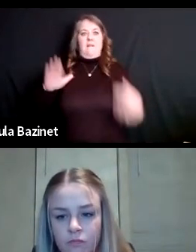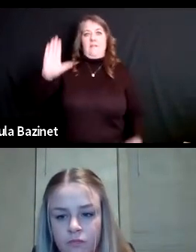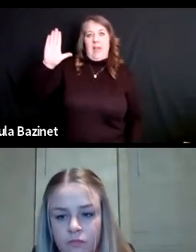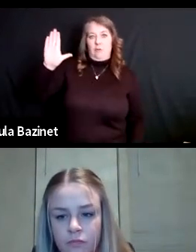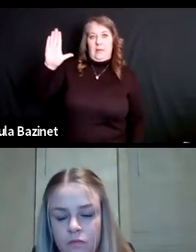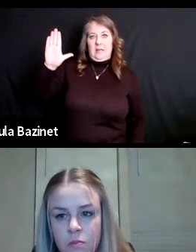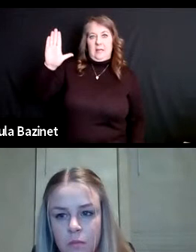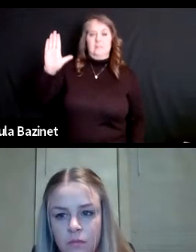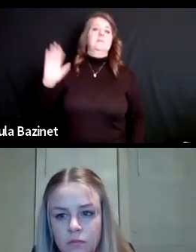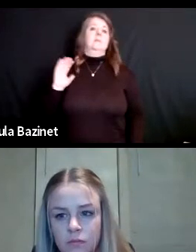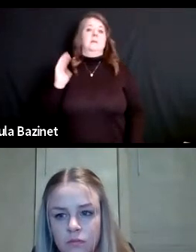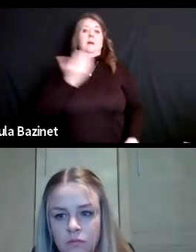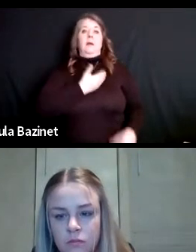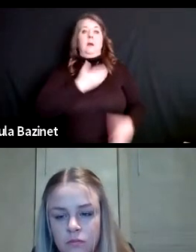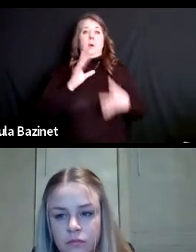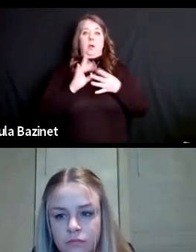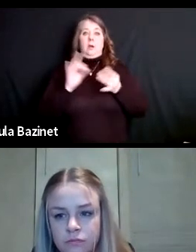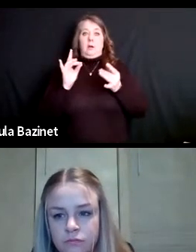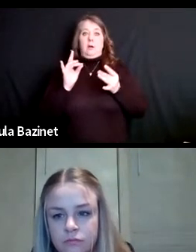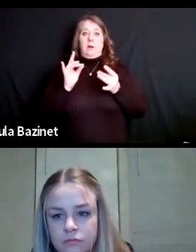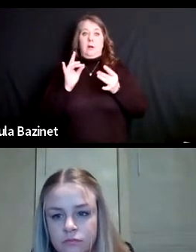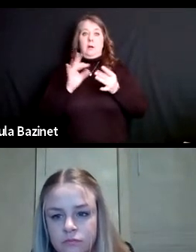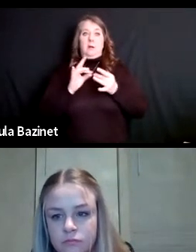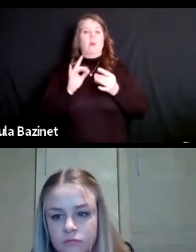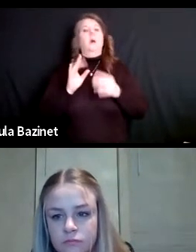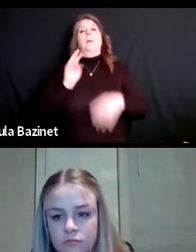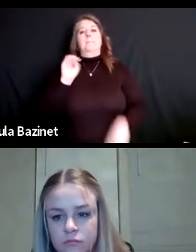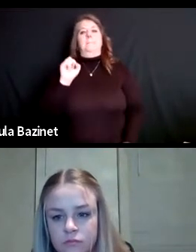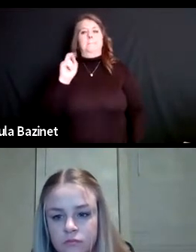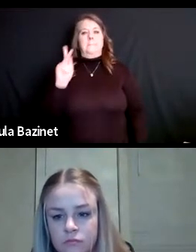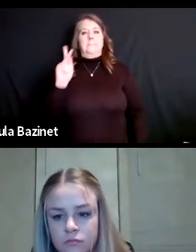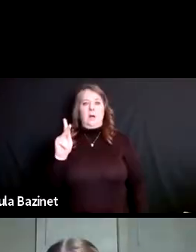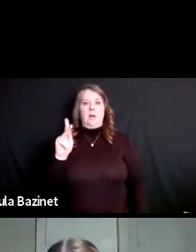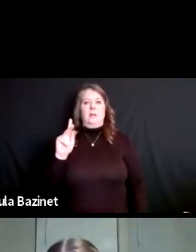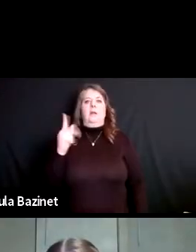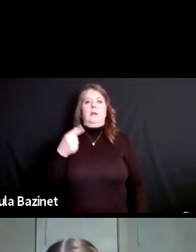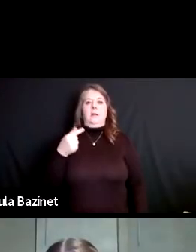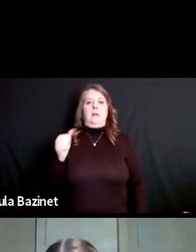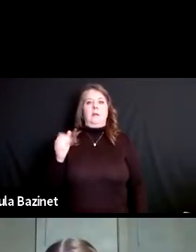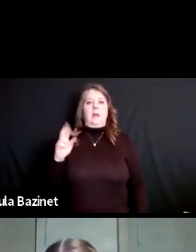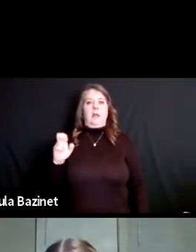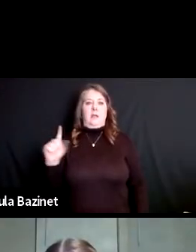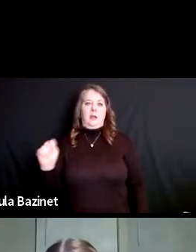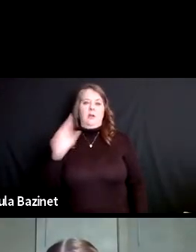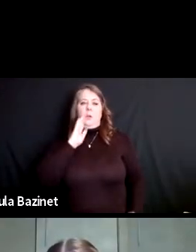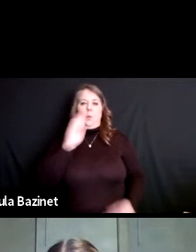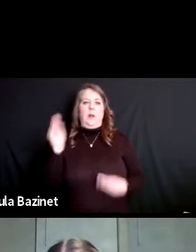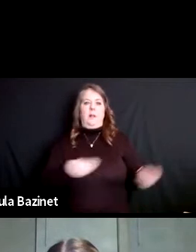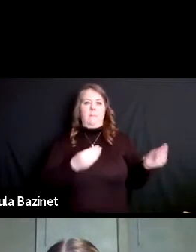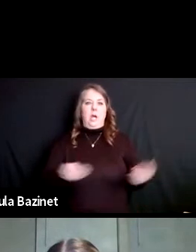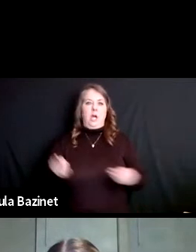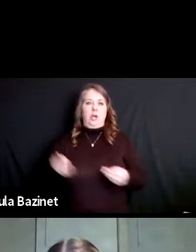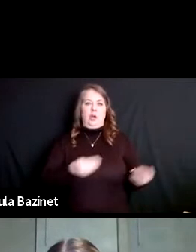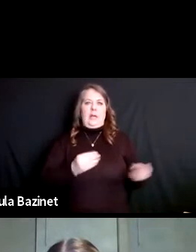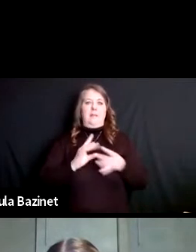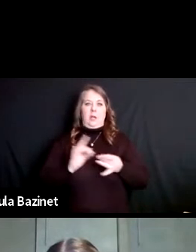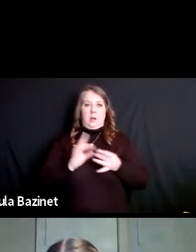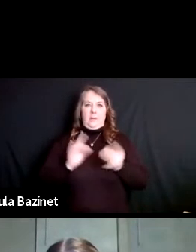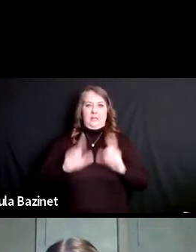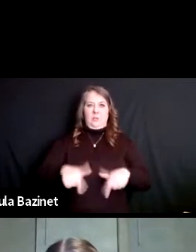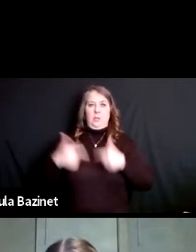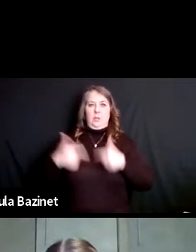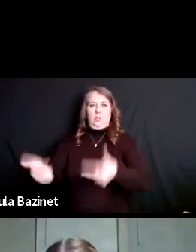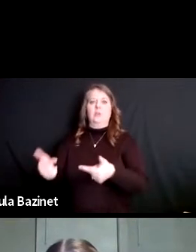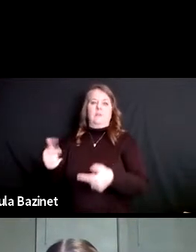our commenter, which is Mark Garrett, will be mediating or moderating the comments. So I'll turn it over to